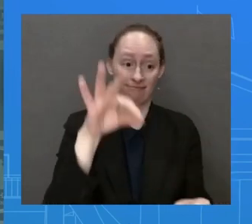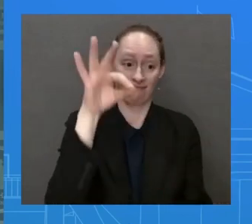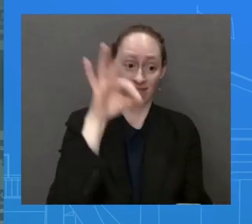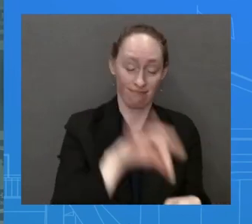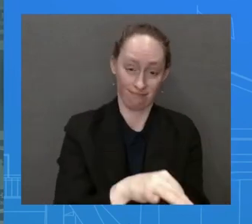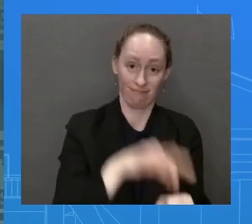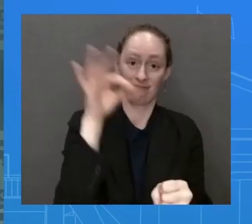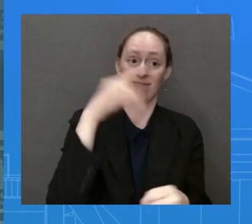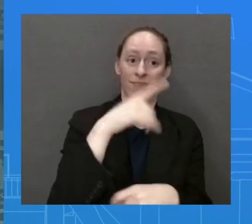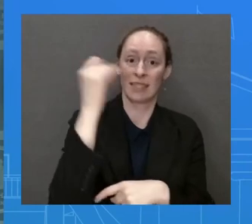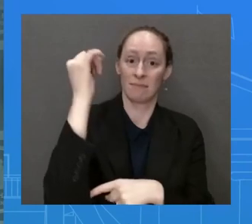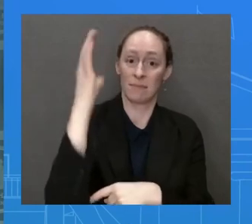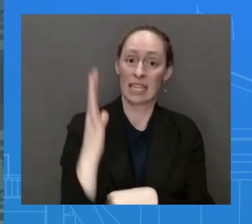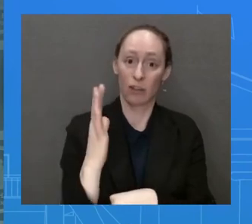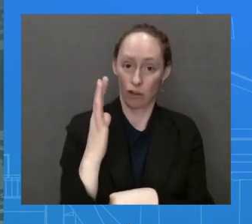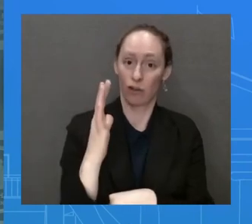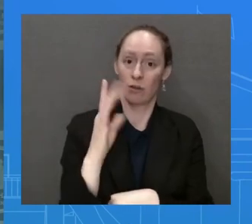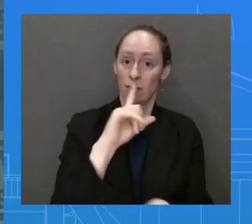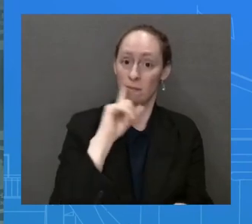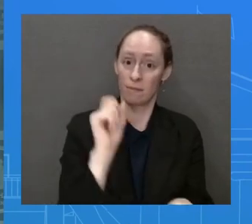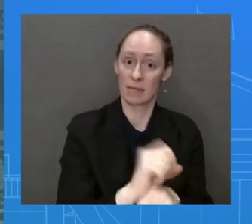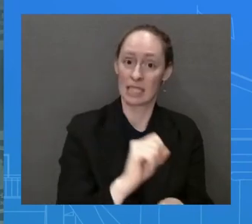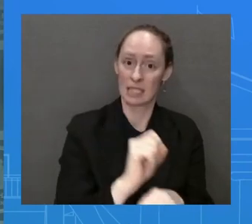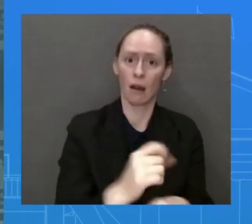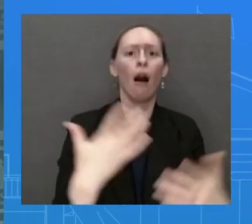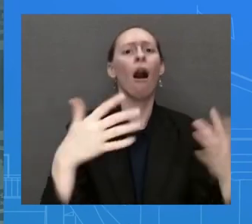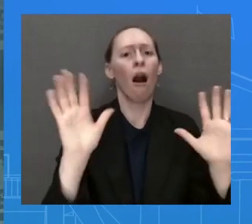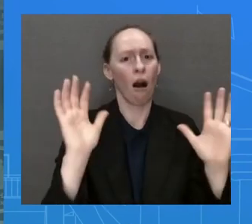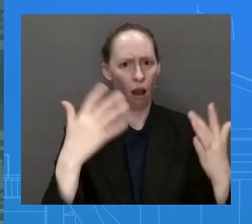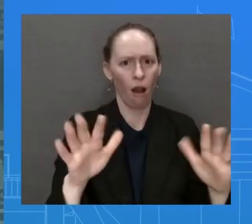congratulating Kevin McCarthy becoming Speaker. And then the next day,